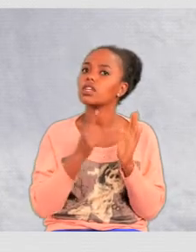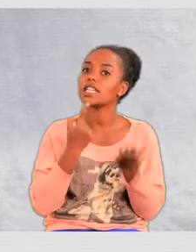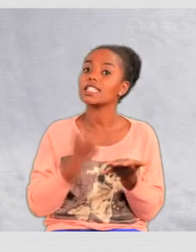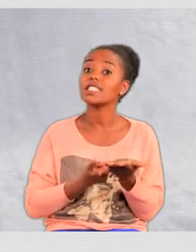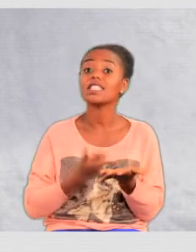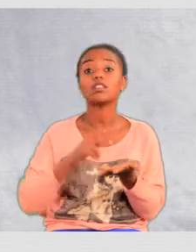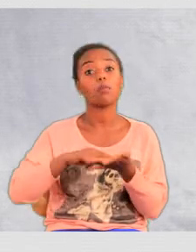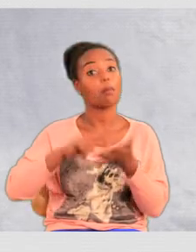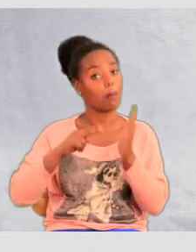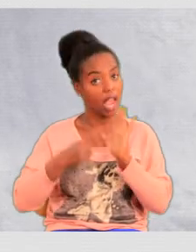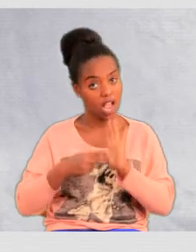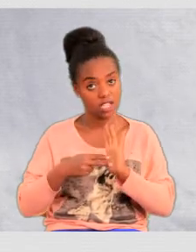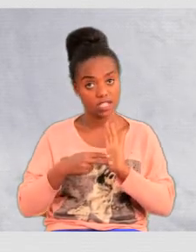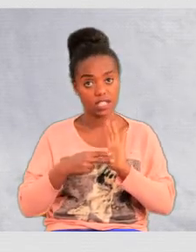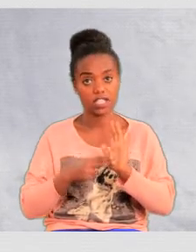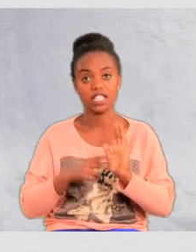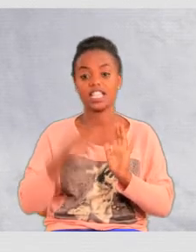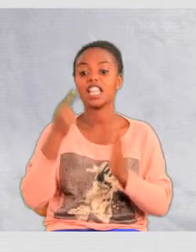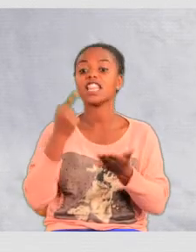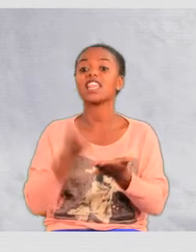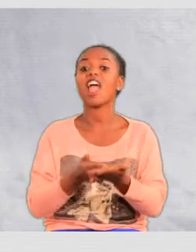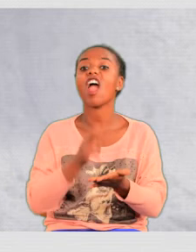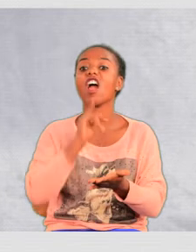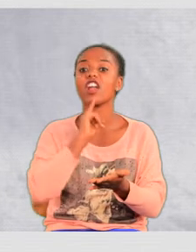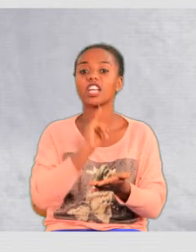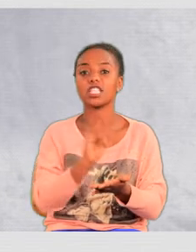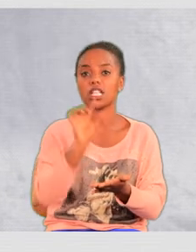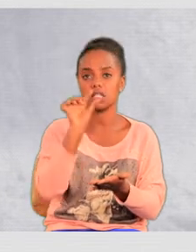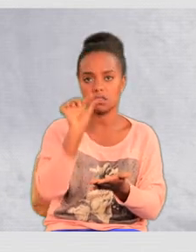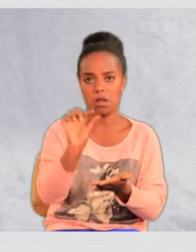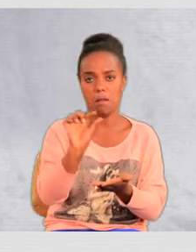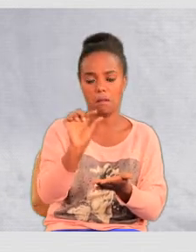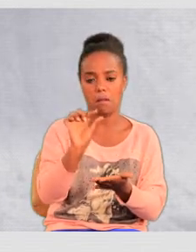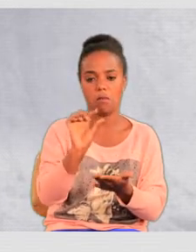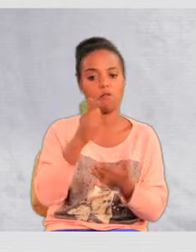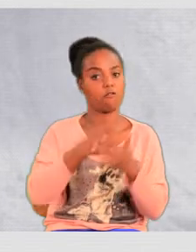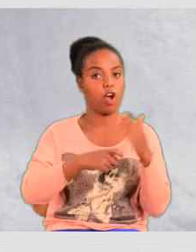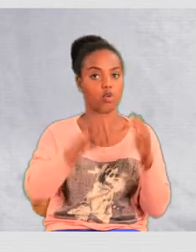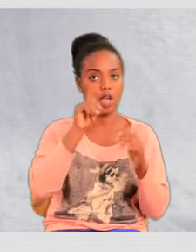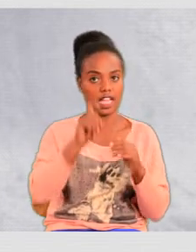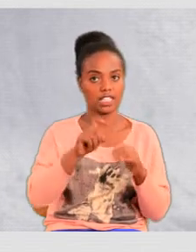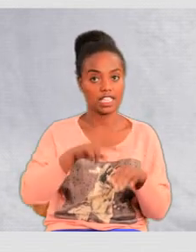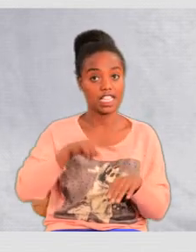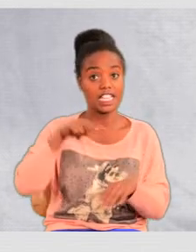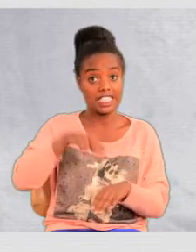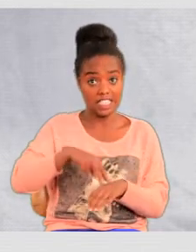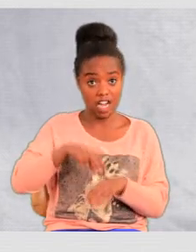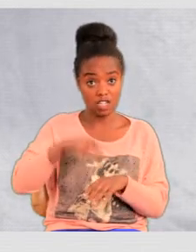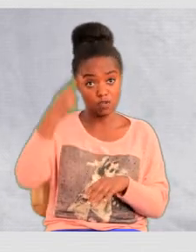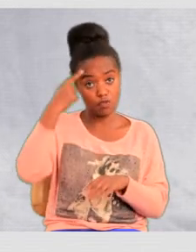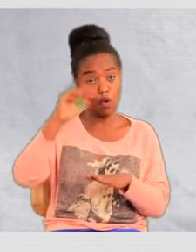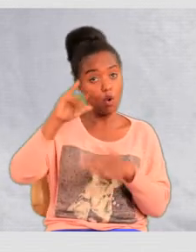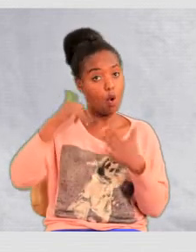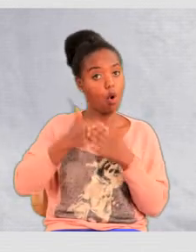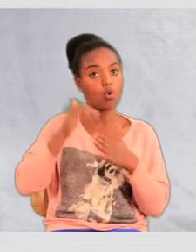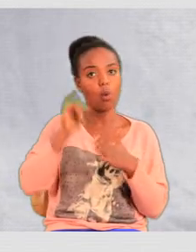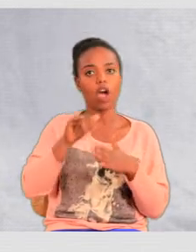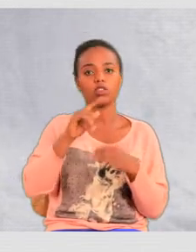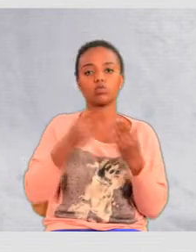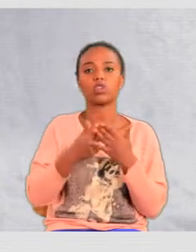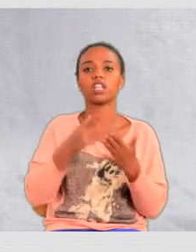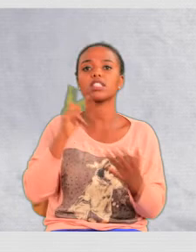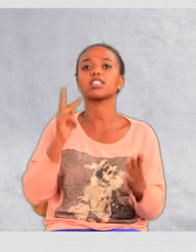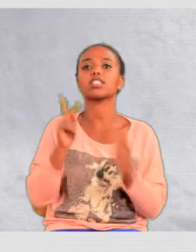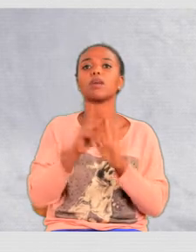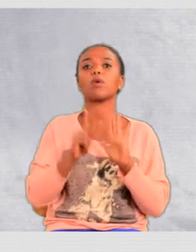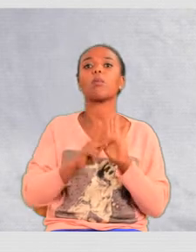This means there is some x which stands for all y so that the